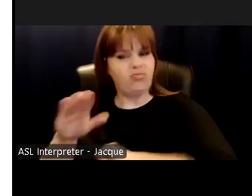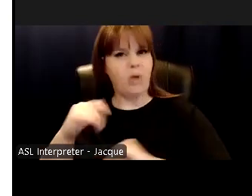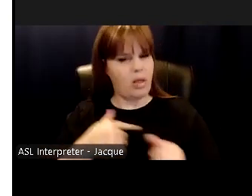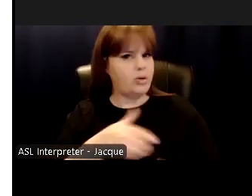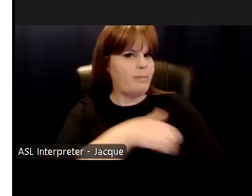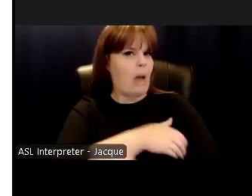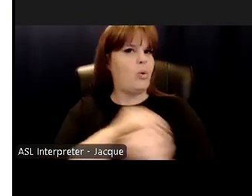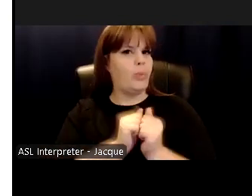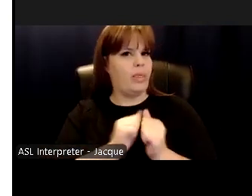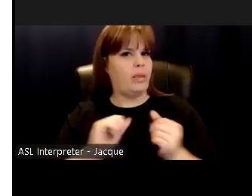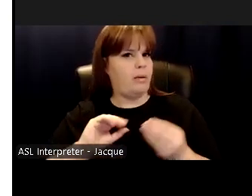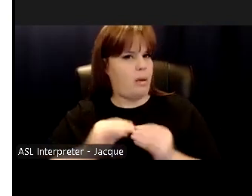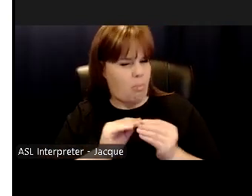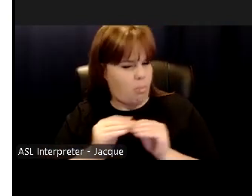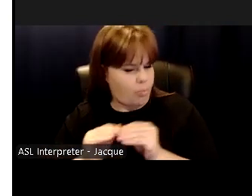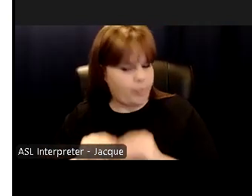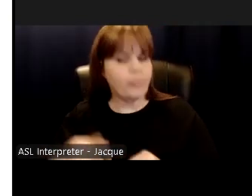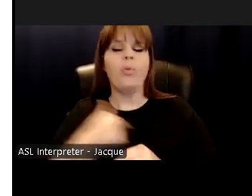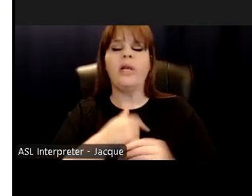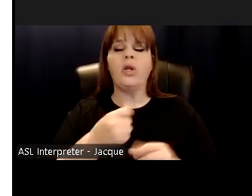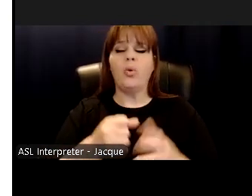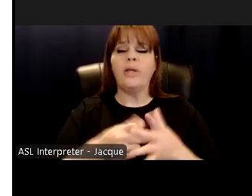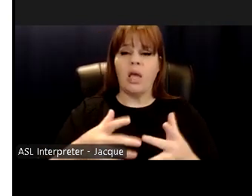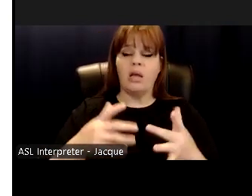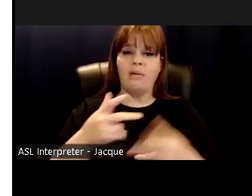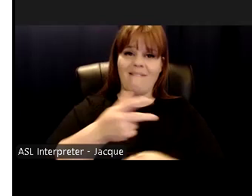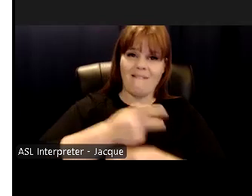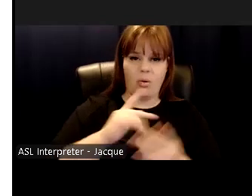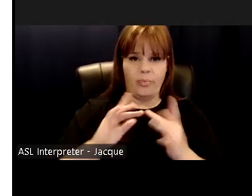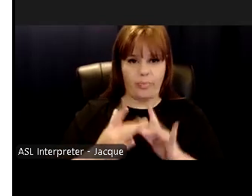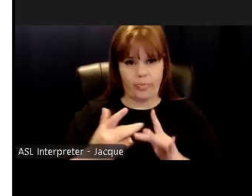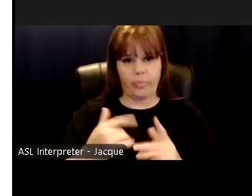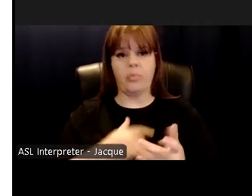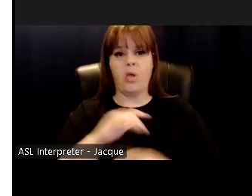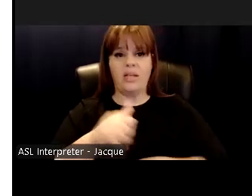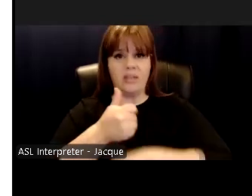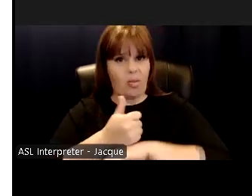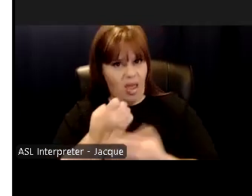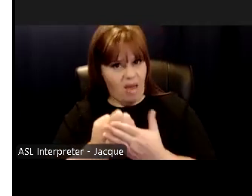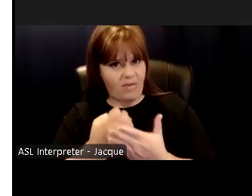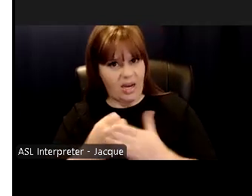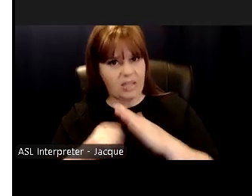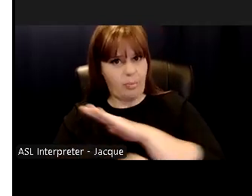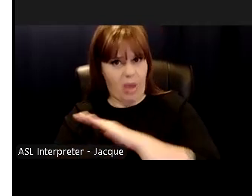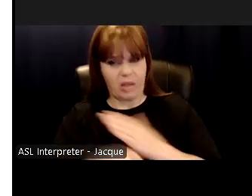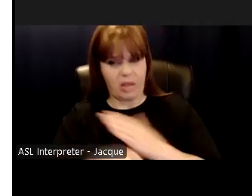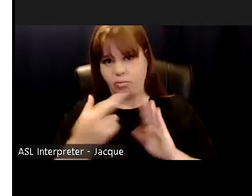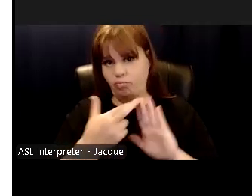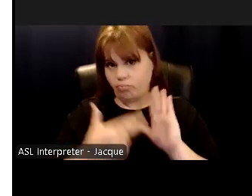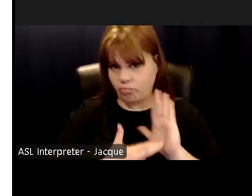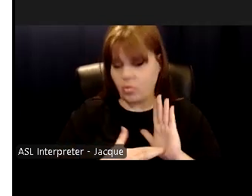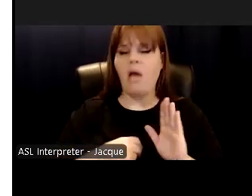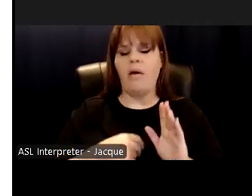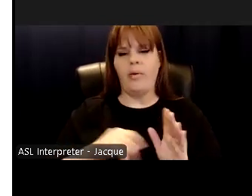expand long COVID care and networks. We need to establish evidence-based clinical guidelines, identify bias in diagnosis and treatment. This